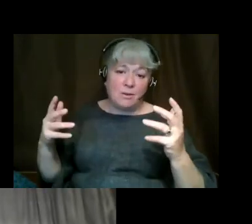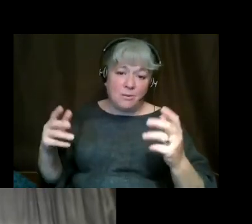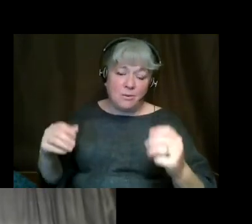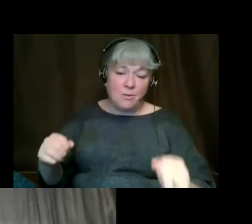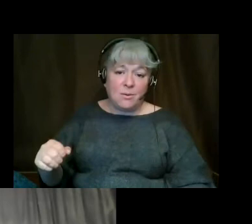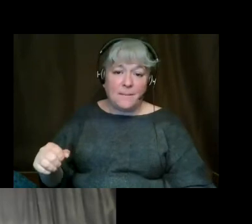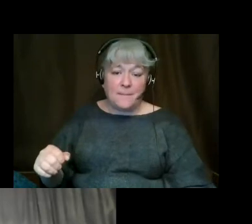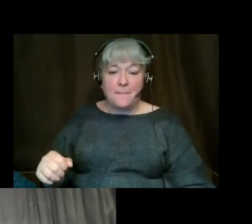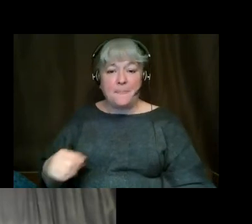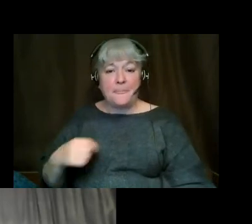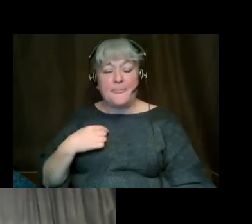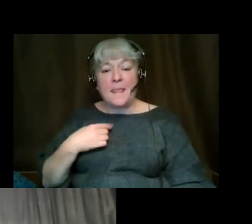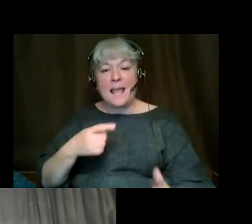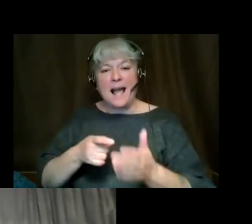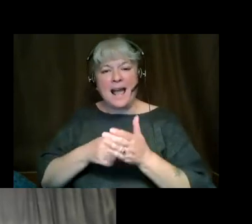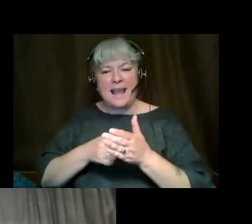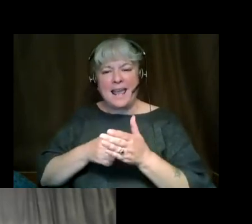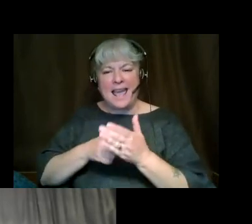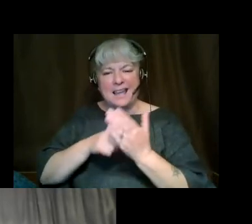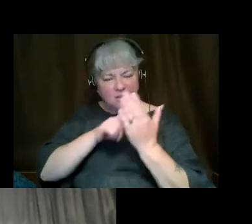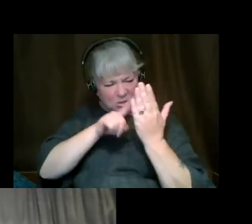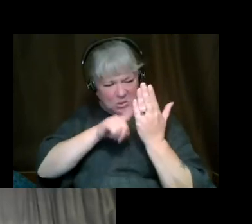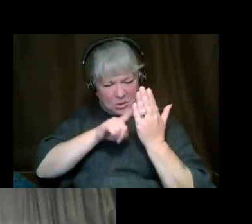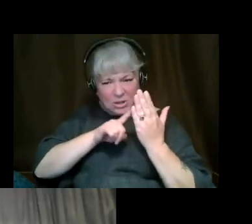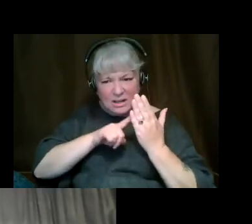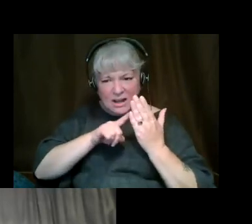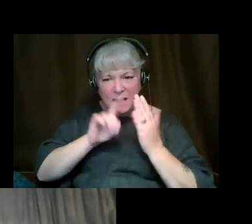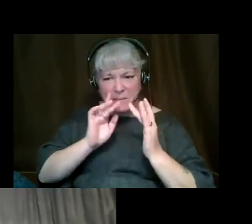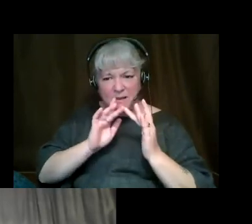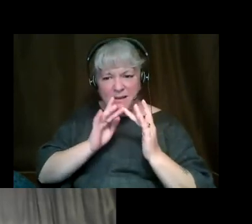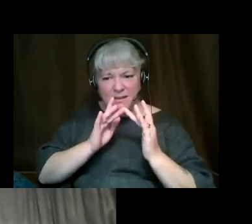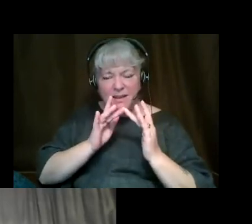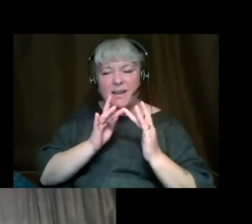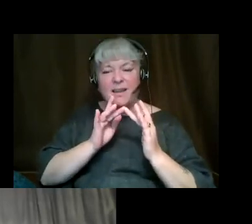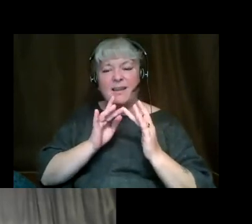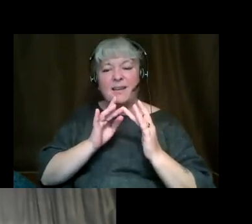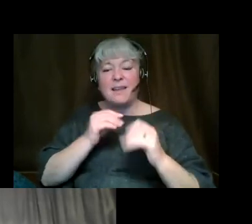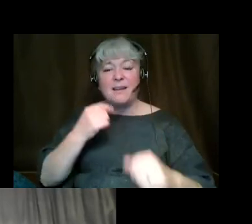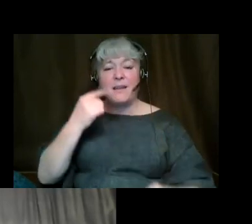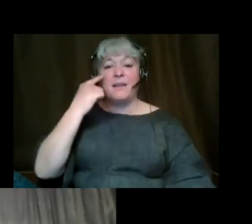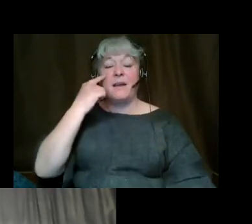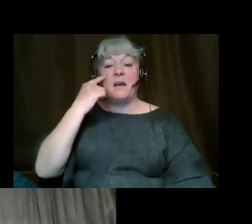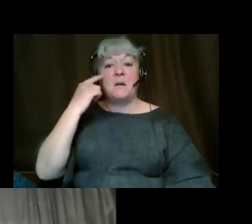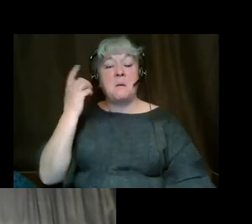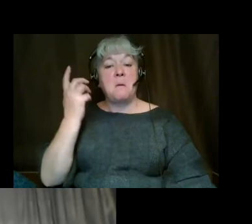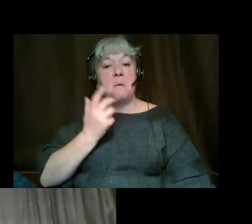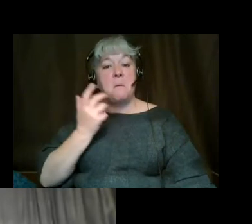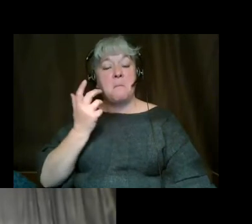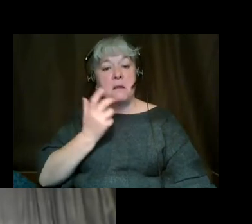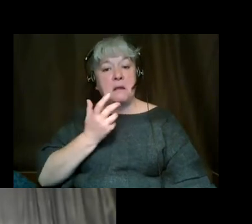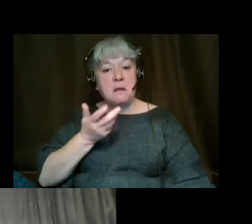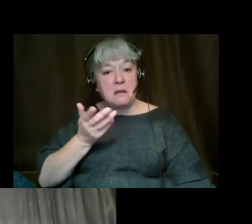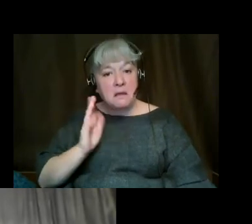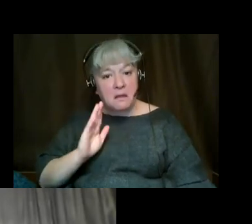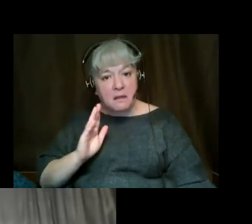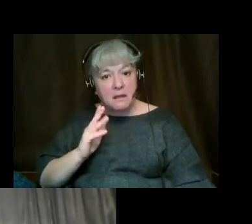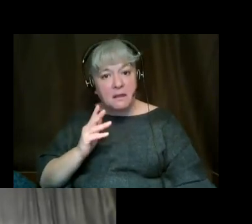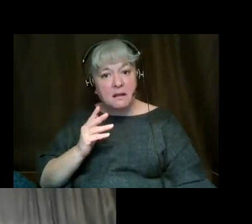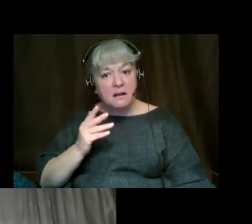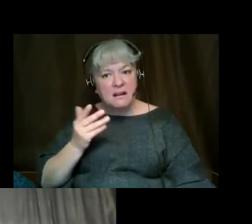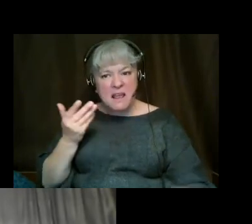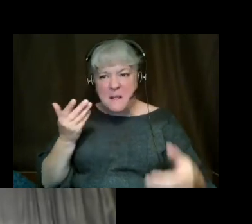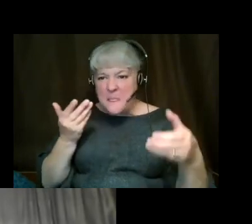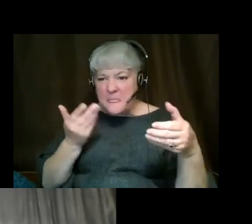I had to look it up online, and I thought, oh my God, this is